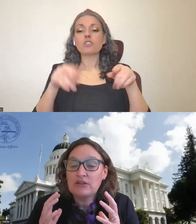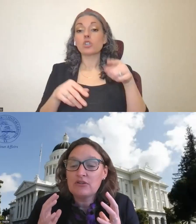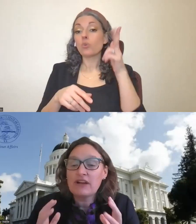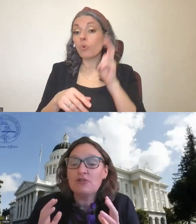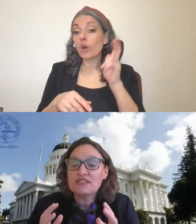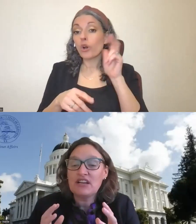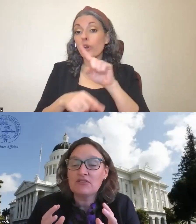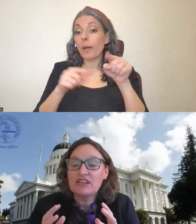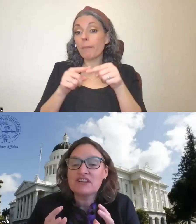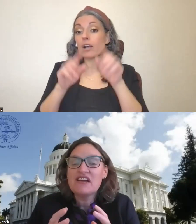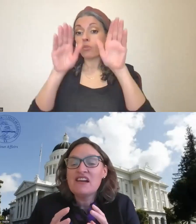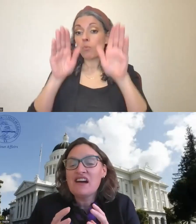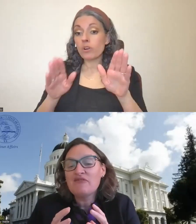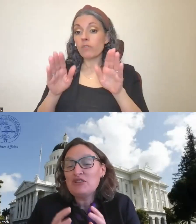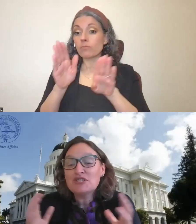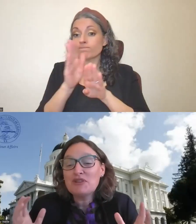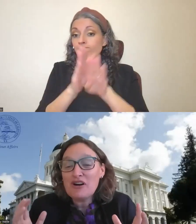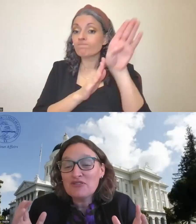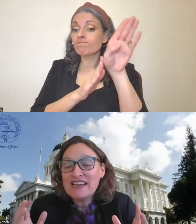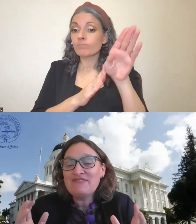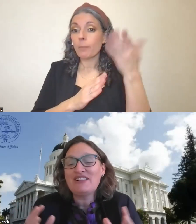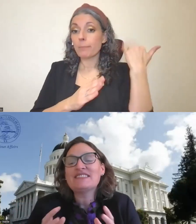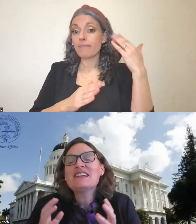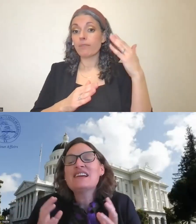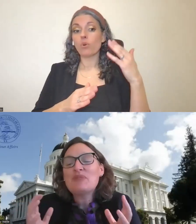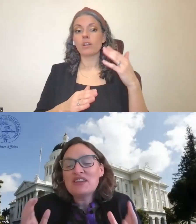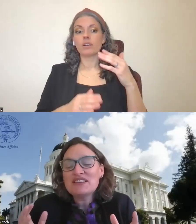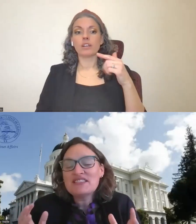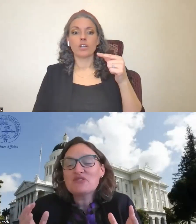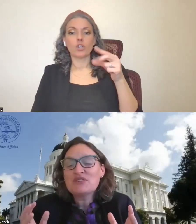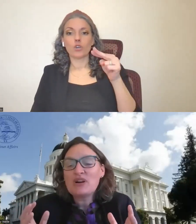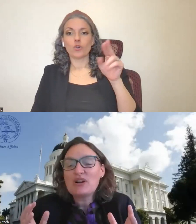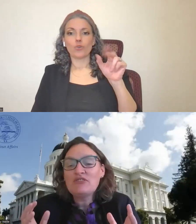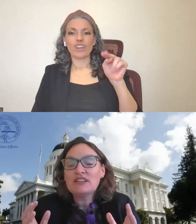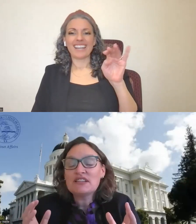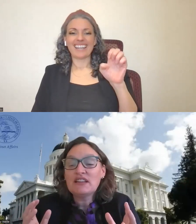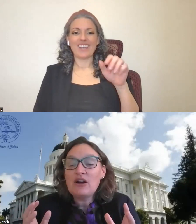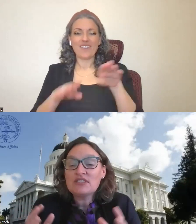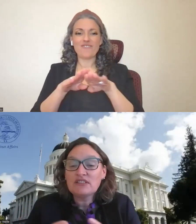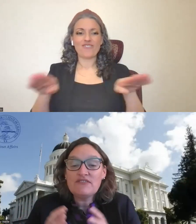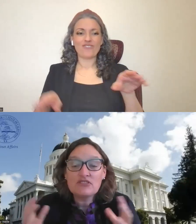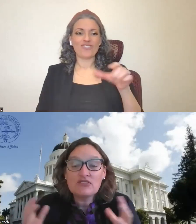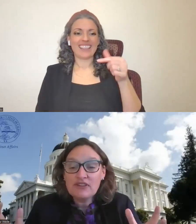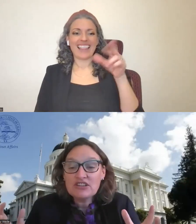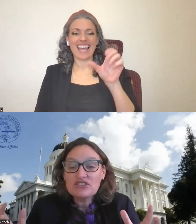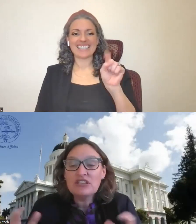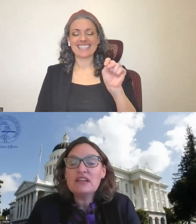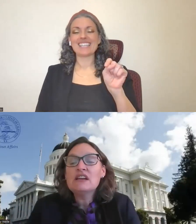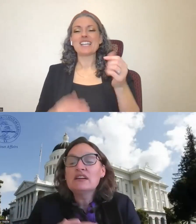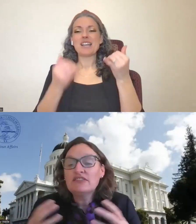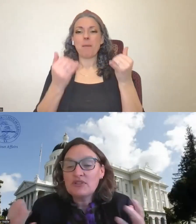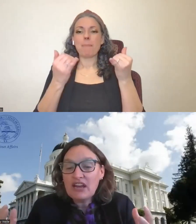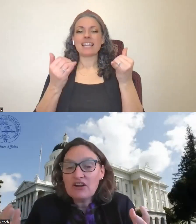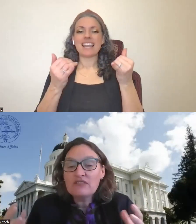the incredible acceleration of what used to be called granny flats, but the accessory dwelling units that allow us to live